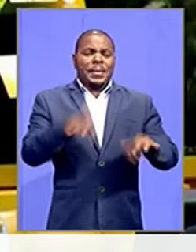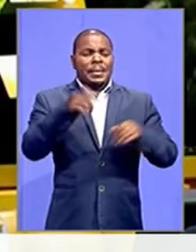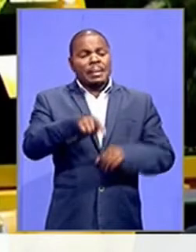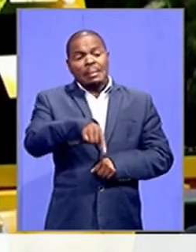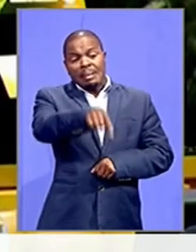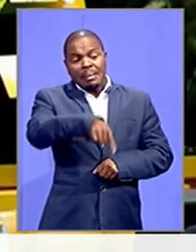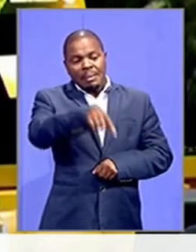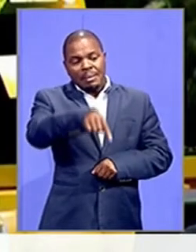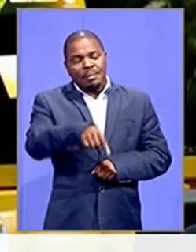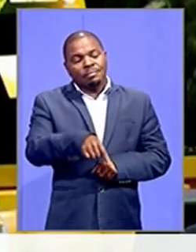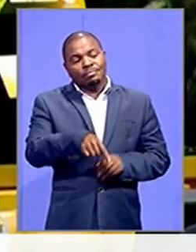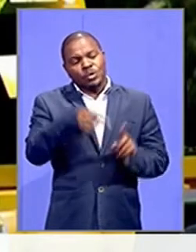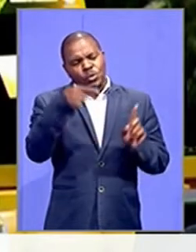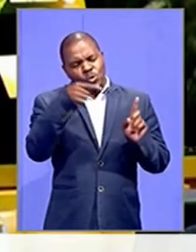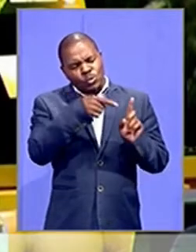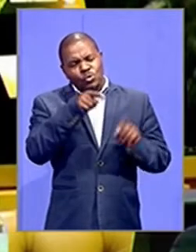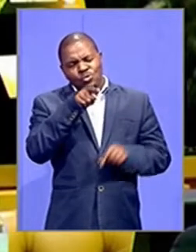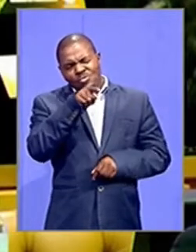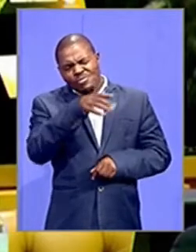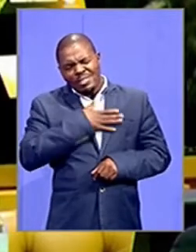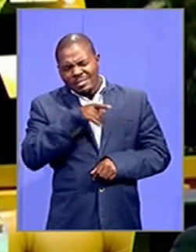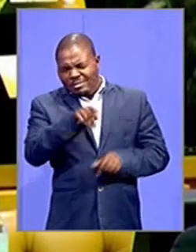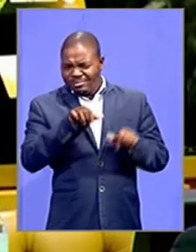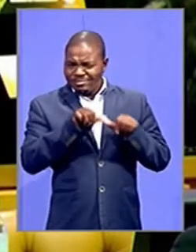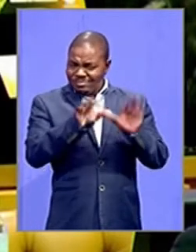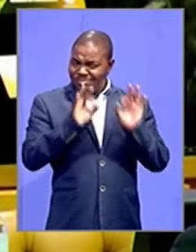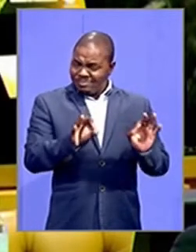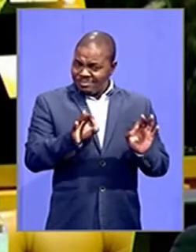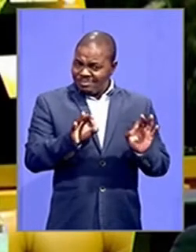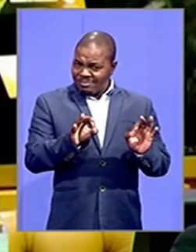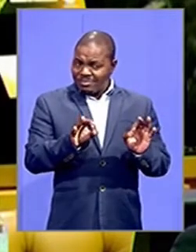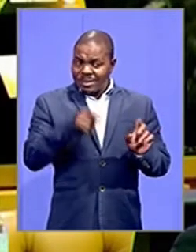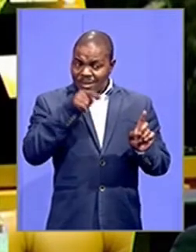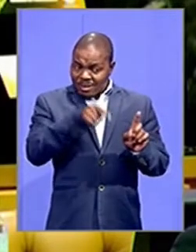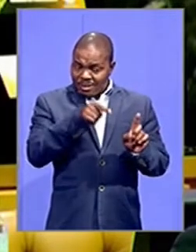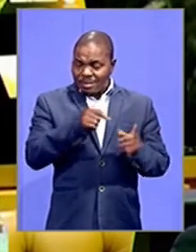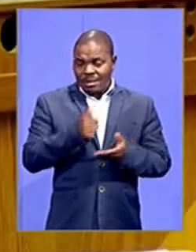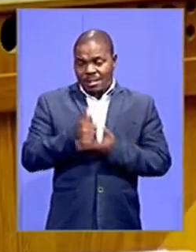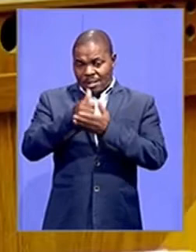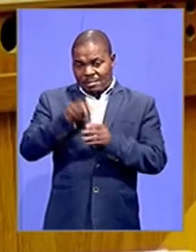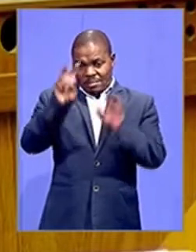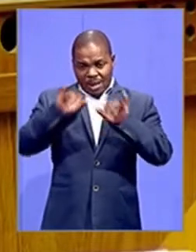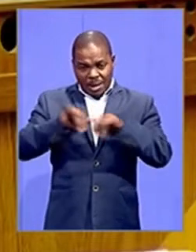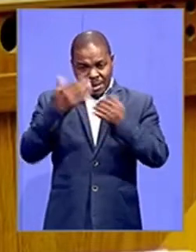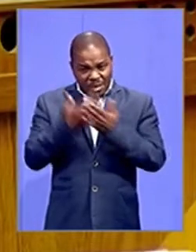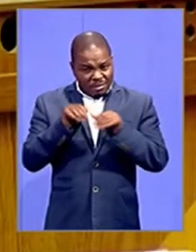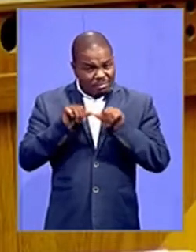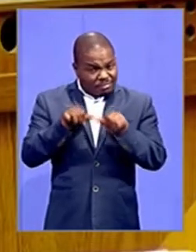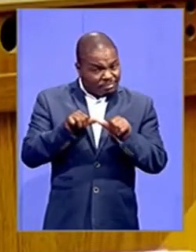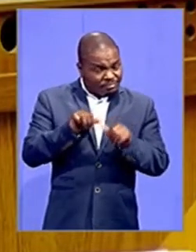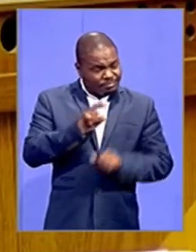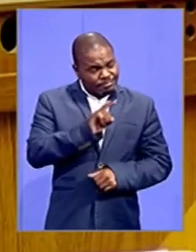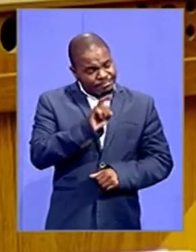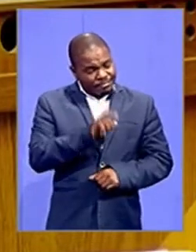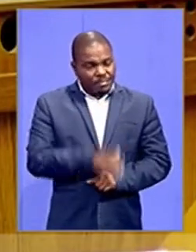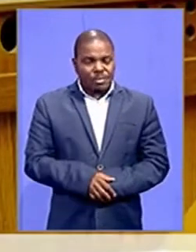tariffs as sustainable to keep the utility afloat? We've now also